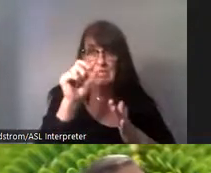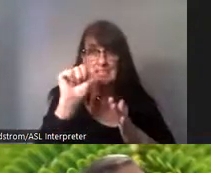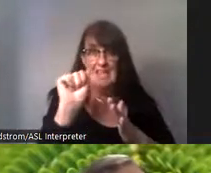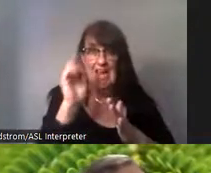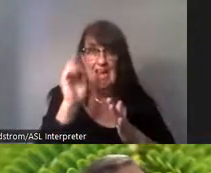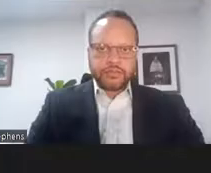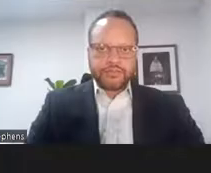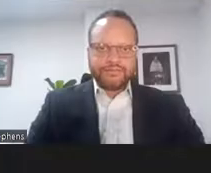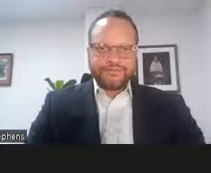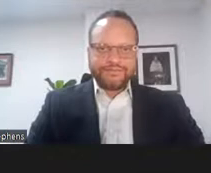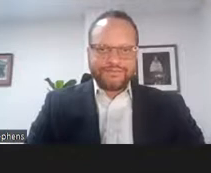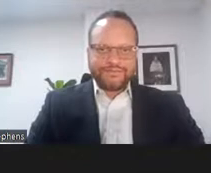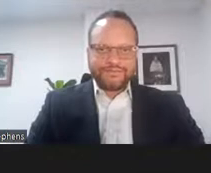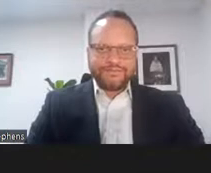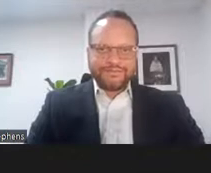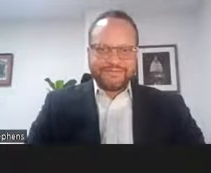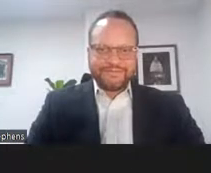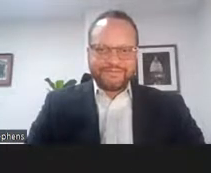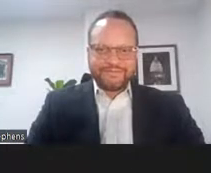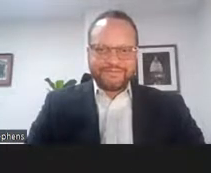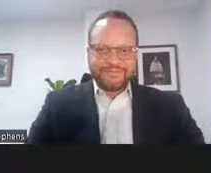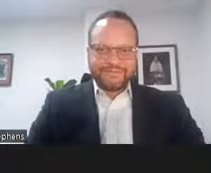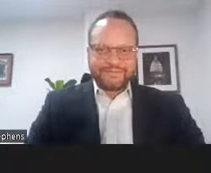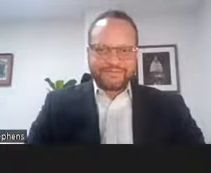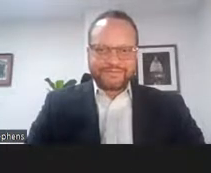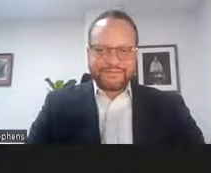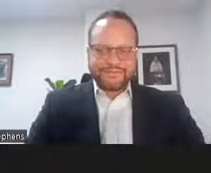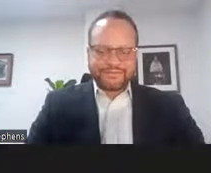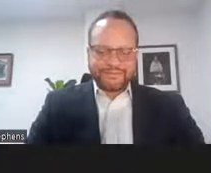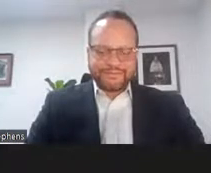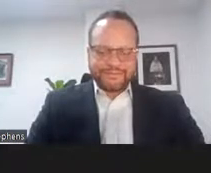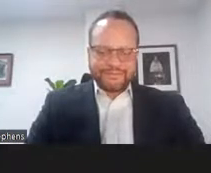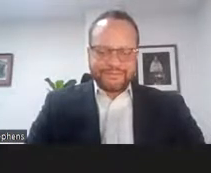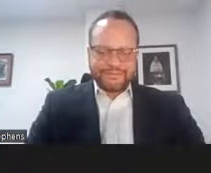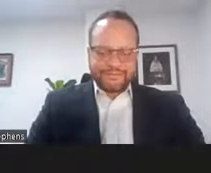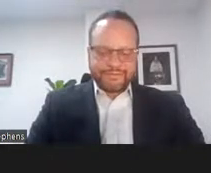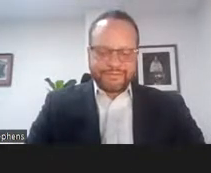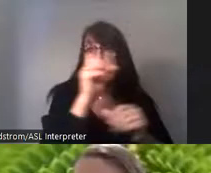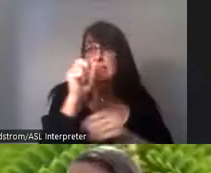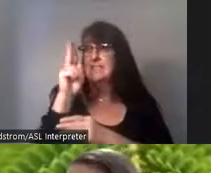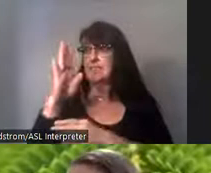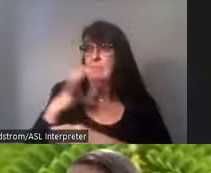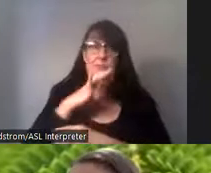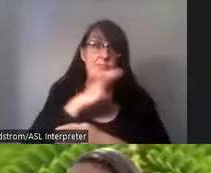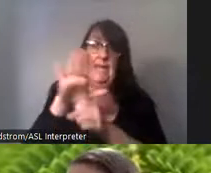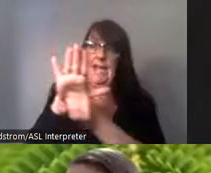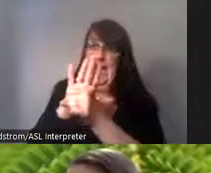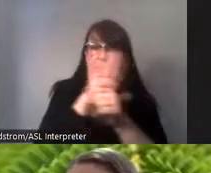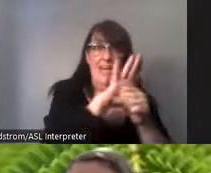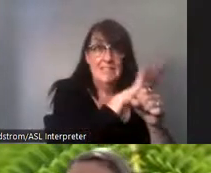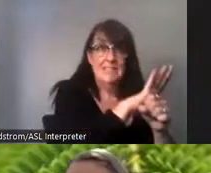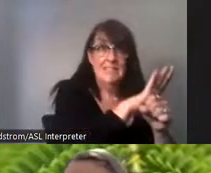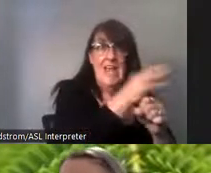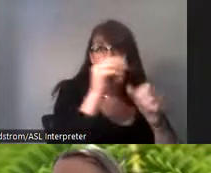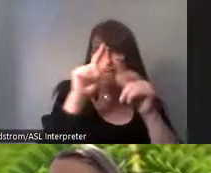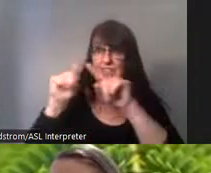walk us through some of the efforts that GSA already has ongoing in our different subcommittee areas and the